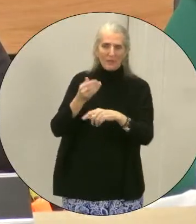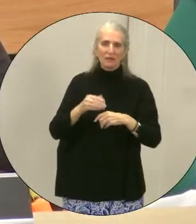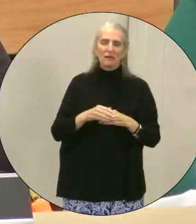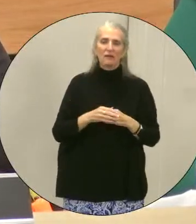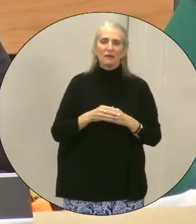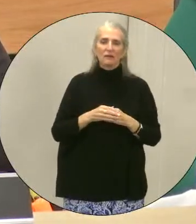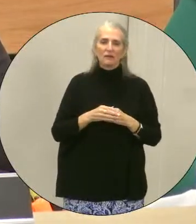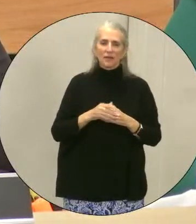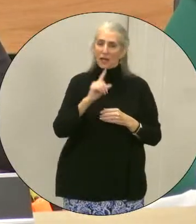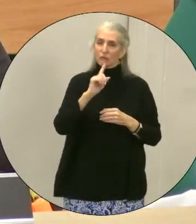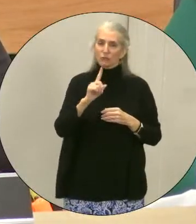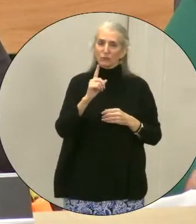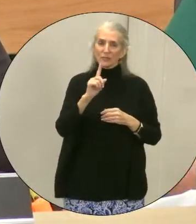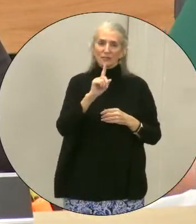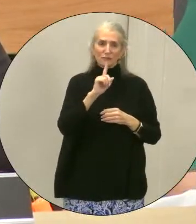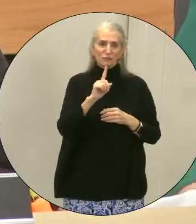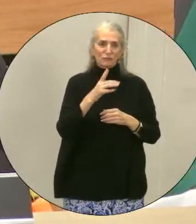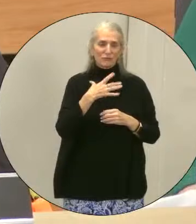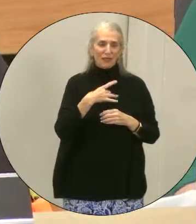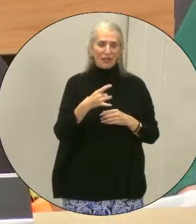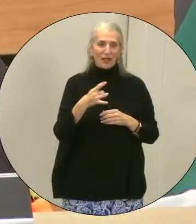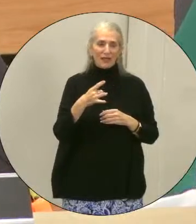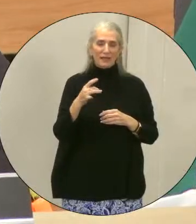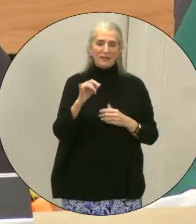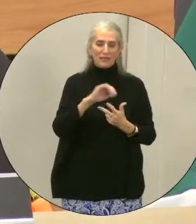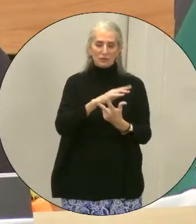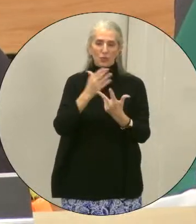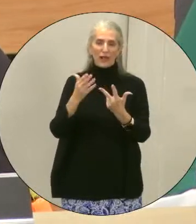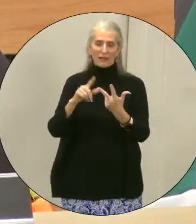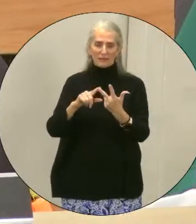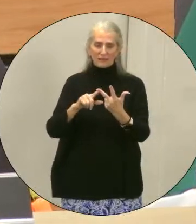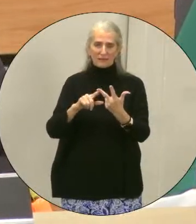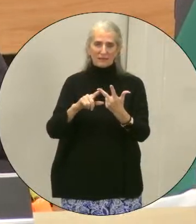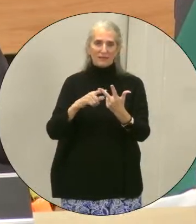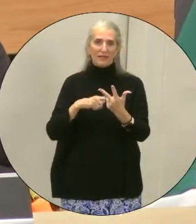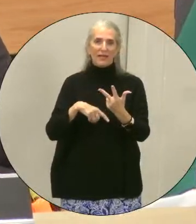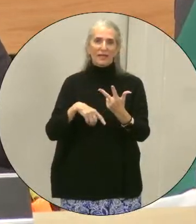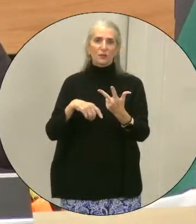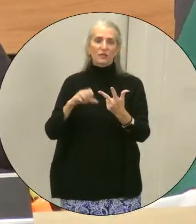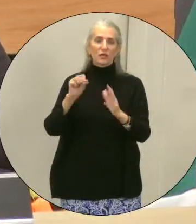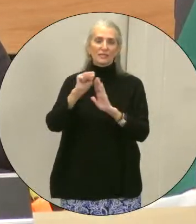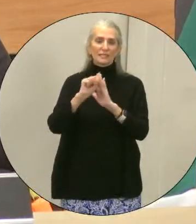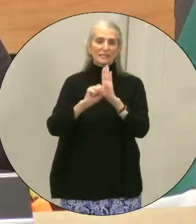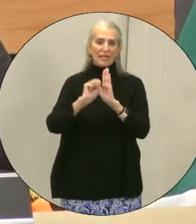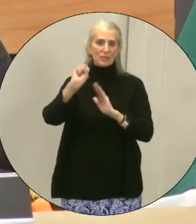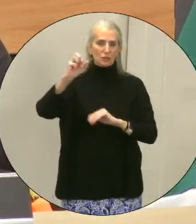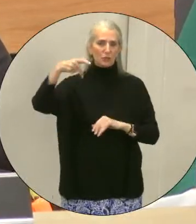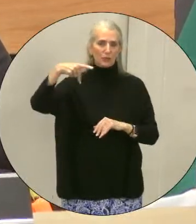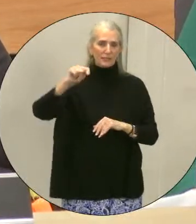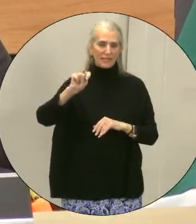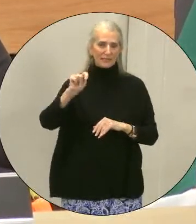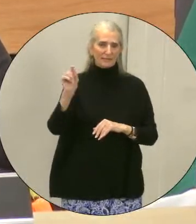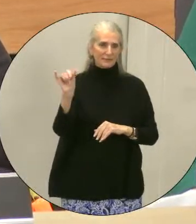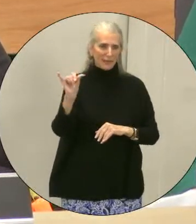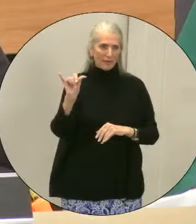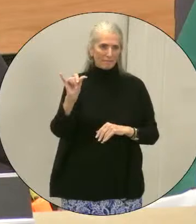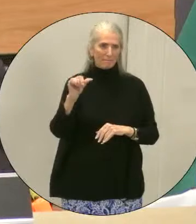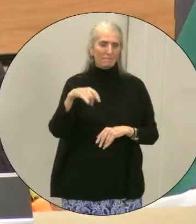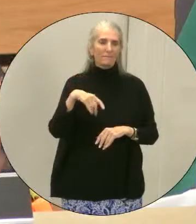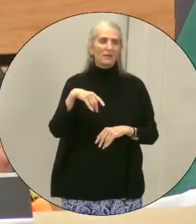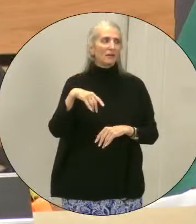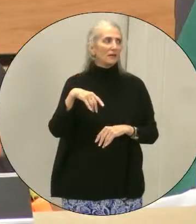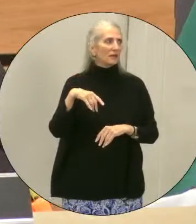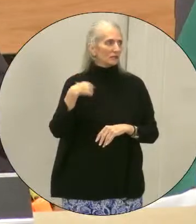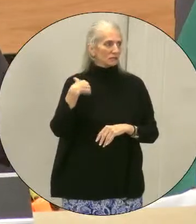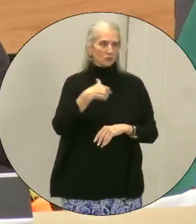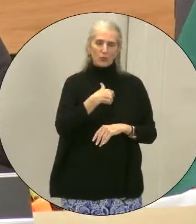I really did like his interview as well. And then with our state superintendent, same.